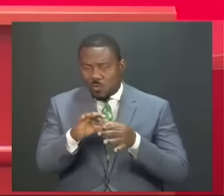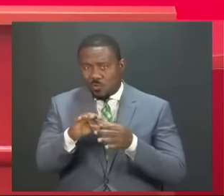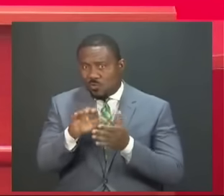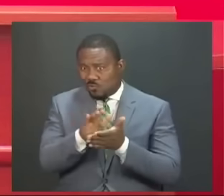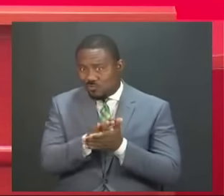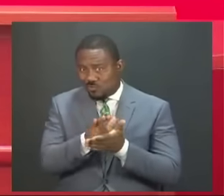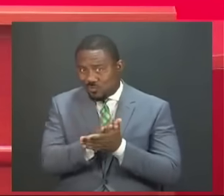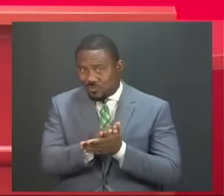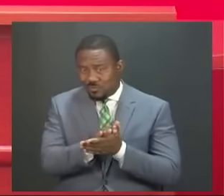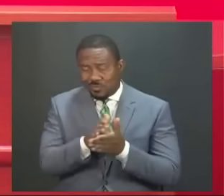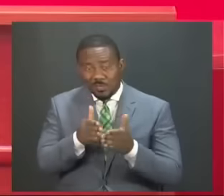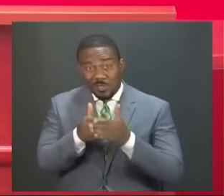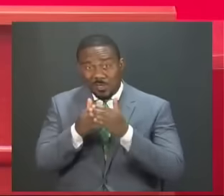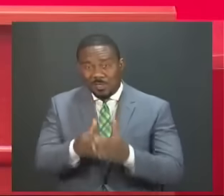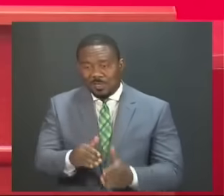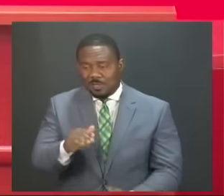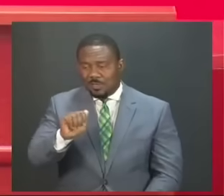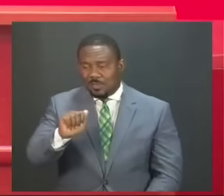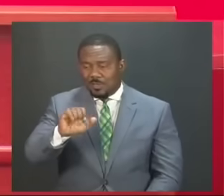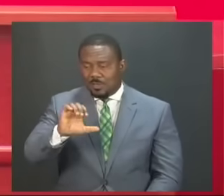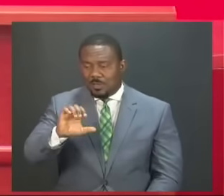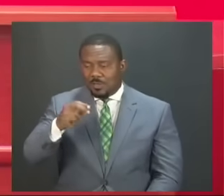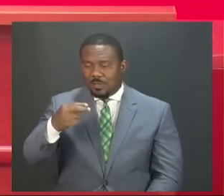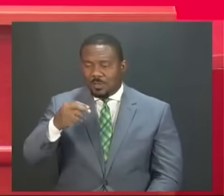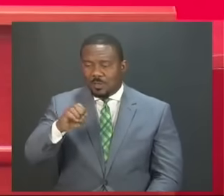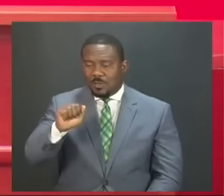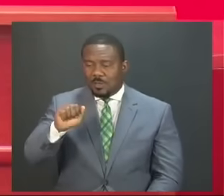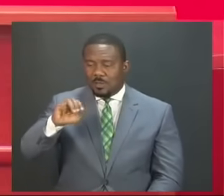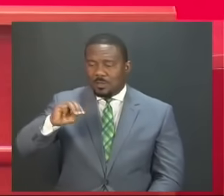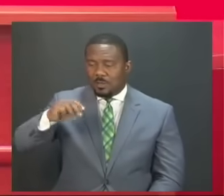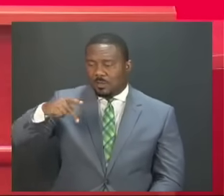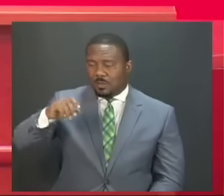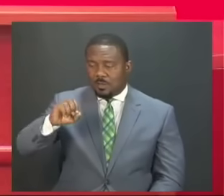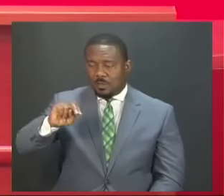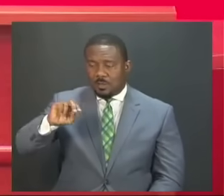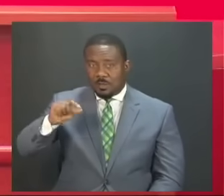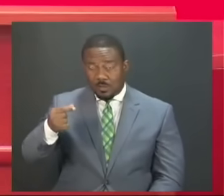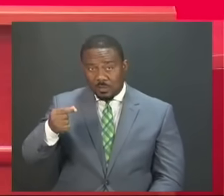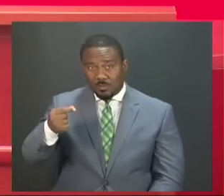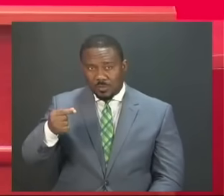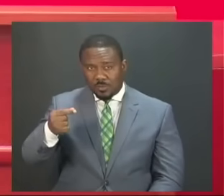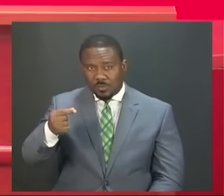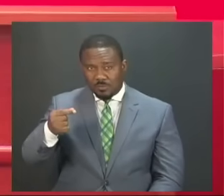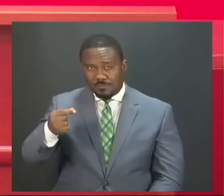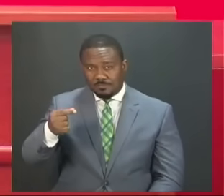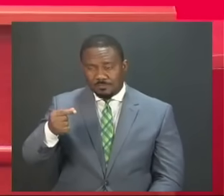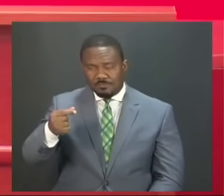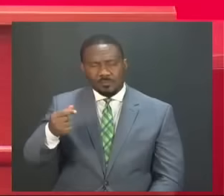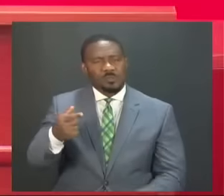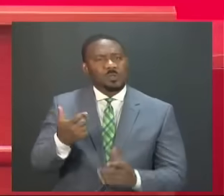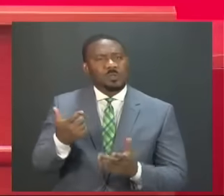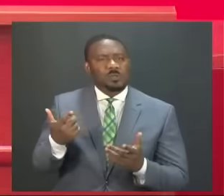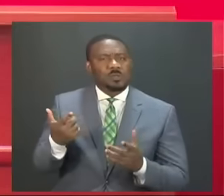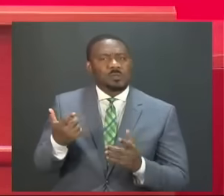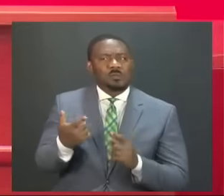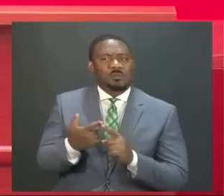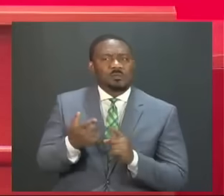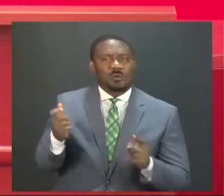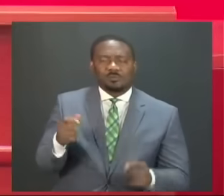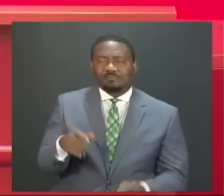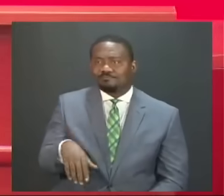by Achampong Edward, headmaster, and they are from Efiduasi,